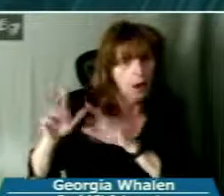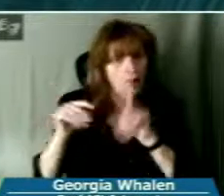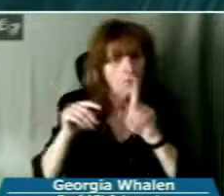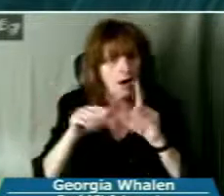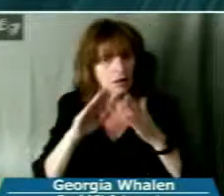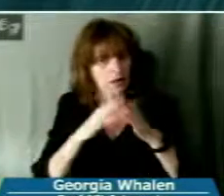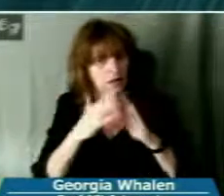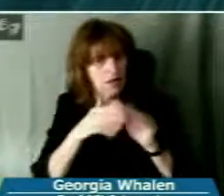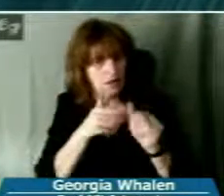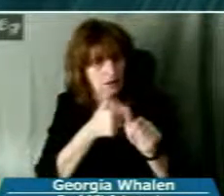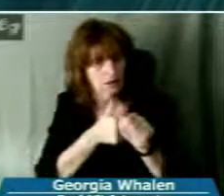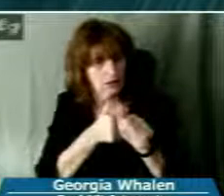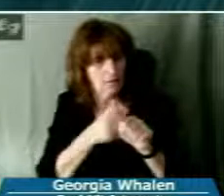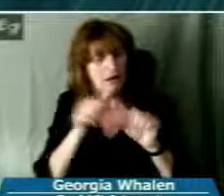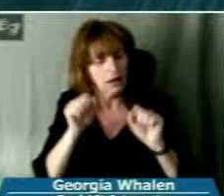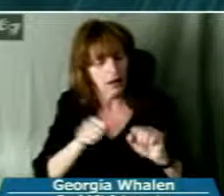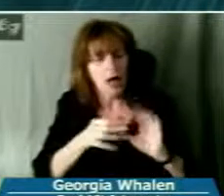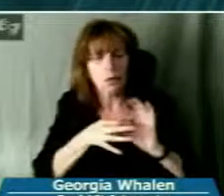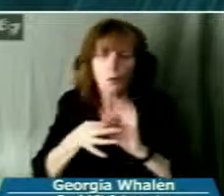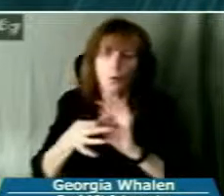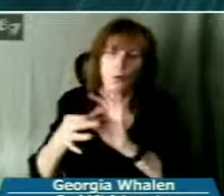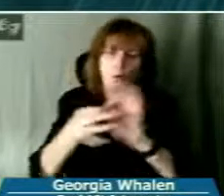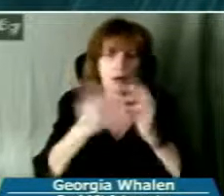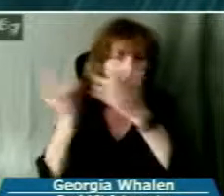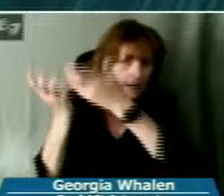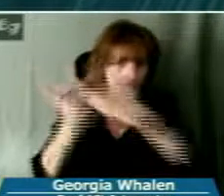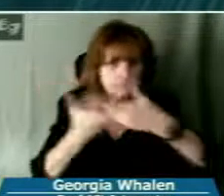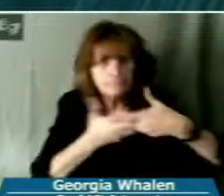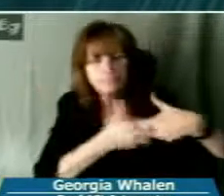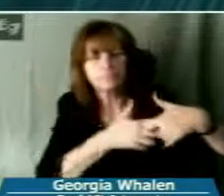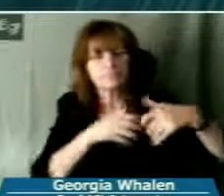of operations going forward.